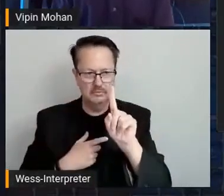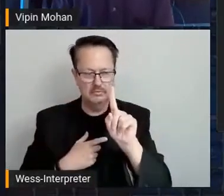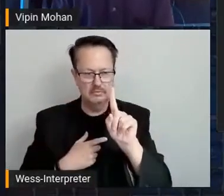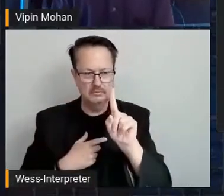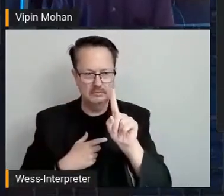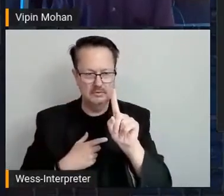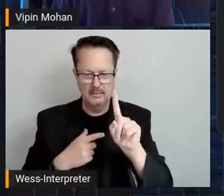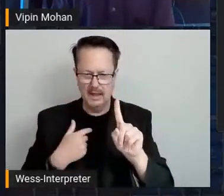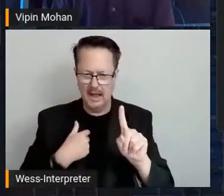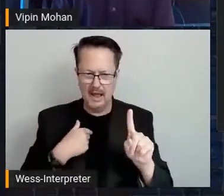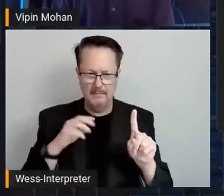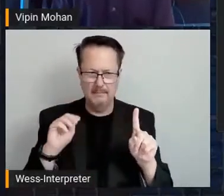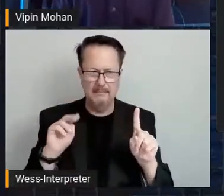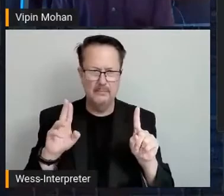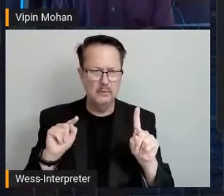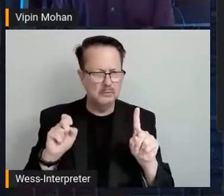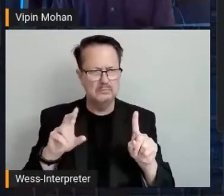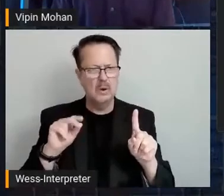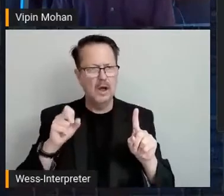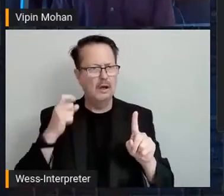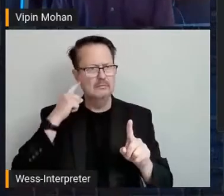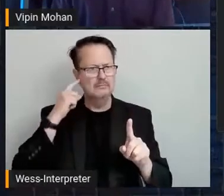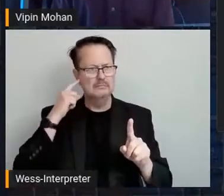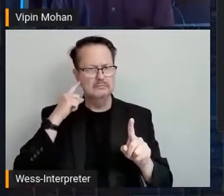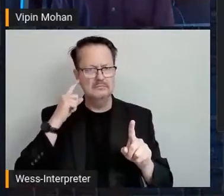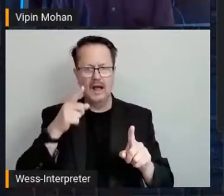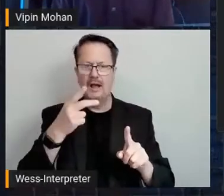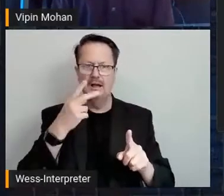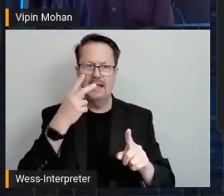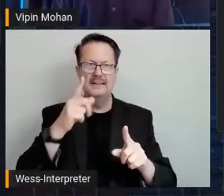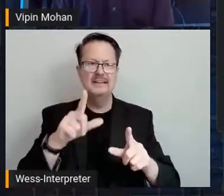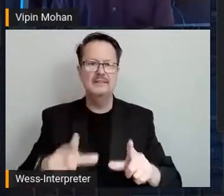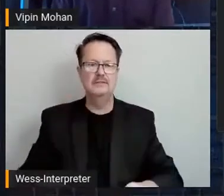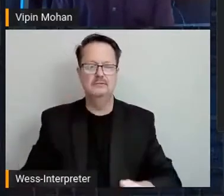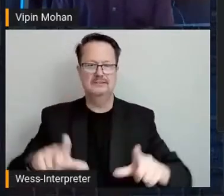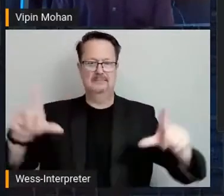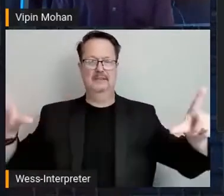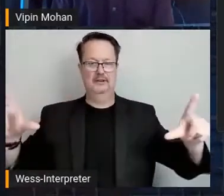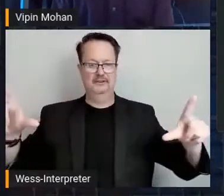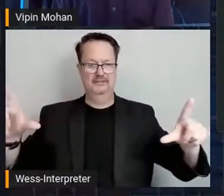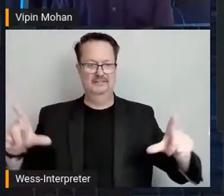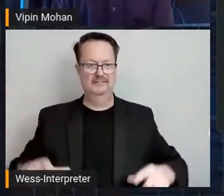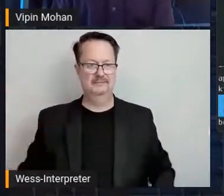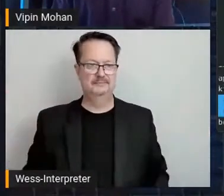am I muted? No, you're good. I'm just saying you need to make the screen a bit bigger. Text. Oh, okay.